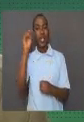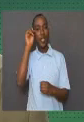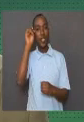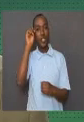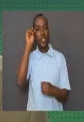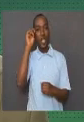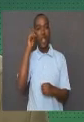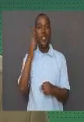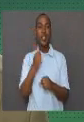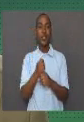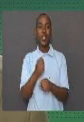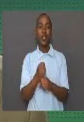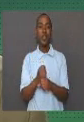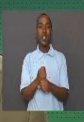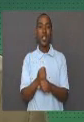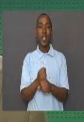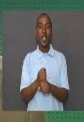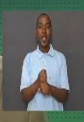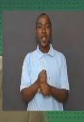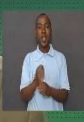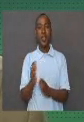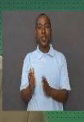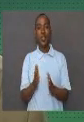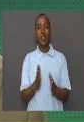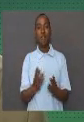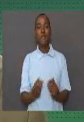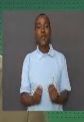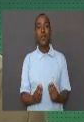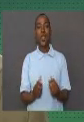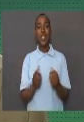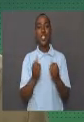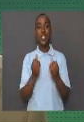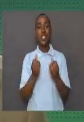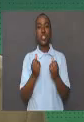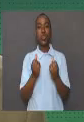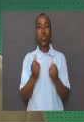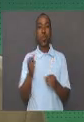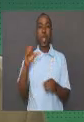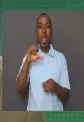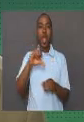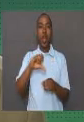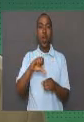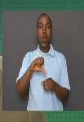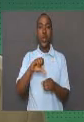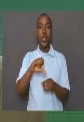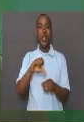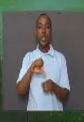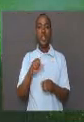traditional application like making fermented or alcoholic